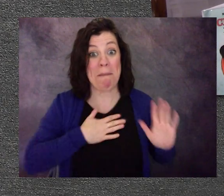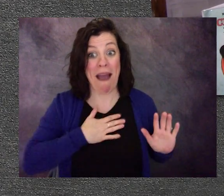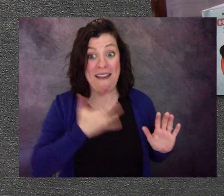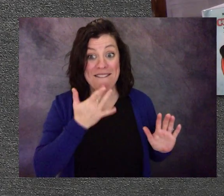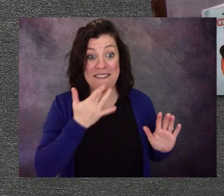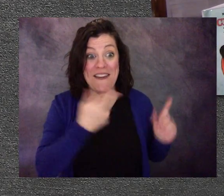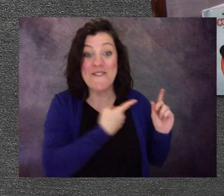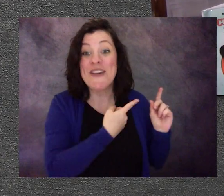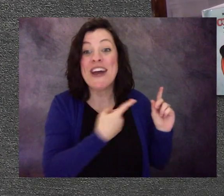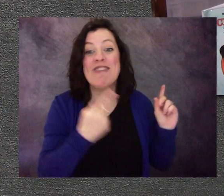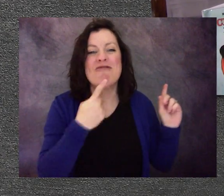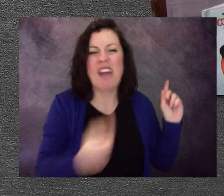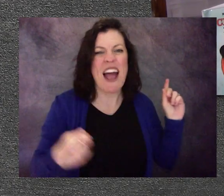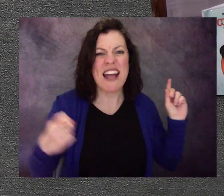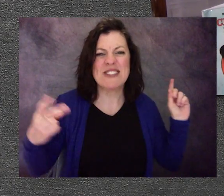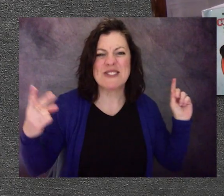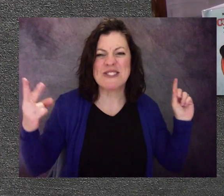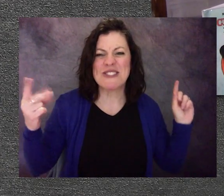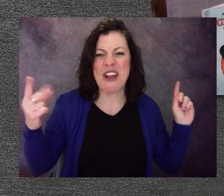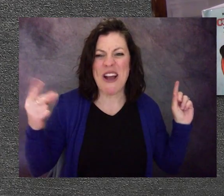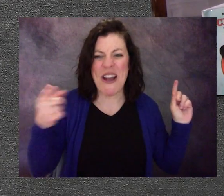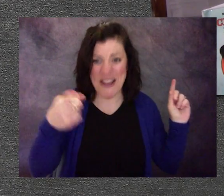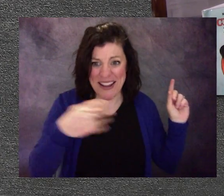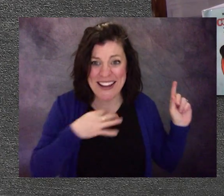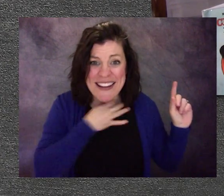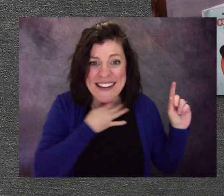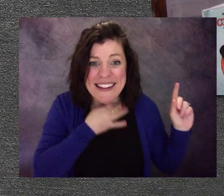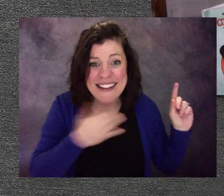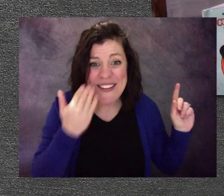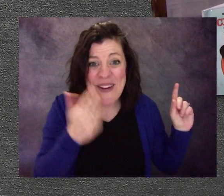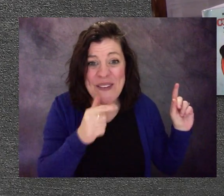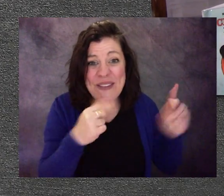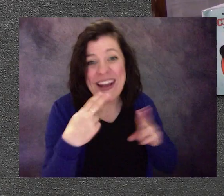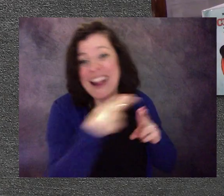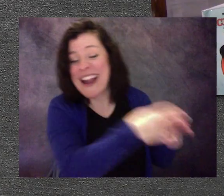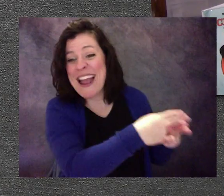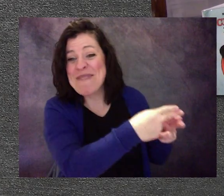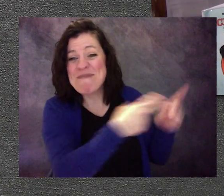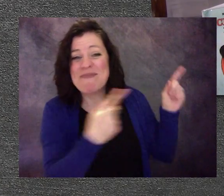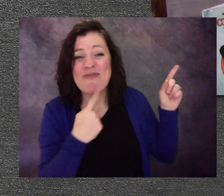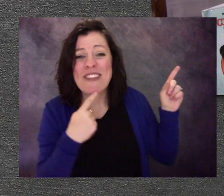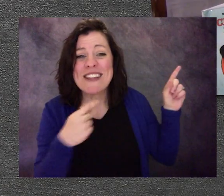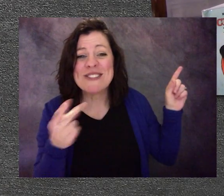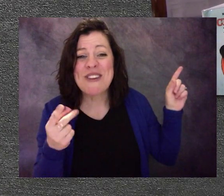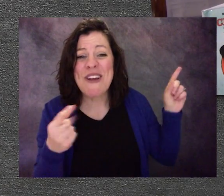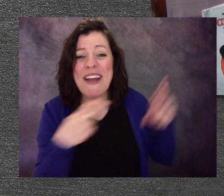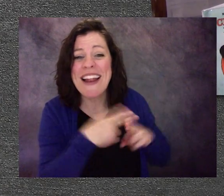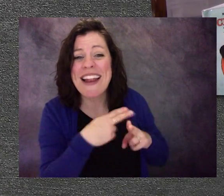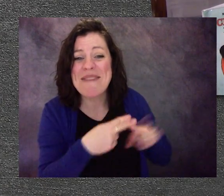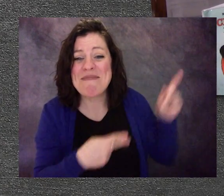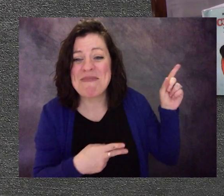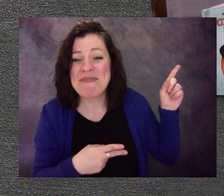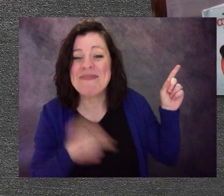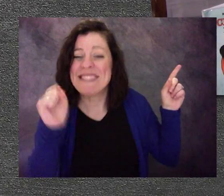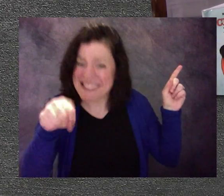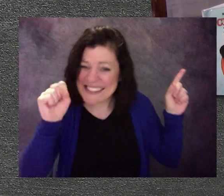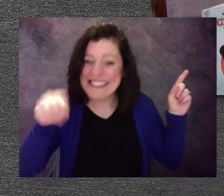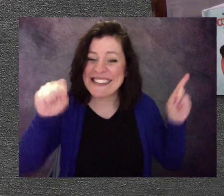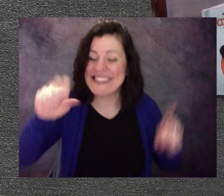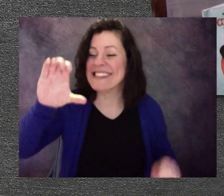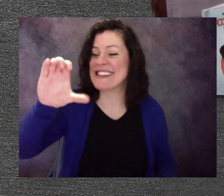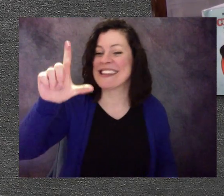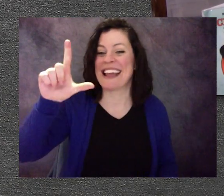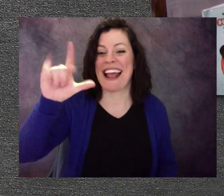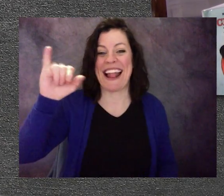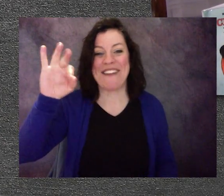this red dog. Do you know who this red dog is? Yeah, this is Clifford, and Clifford